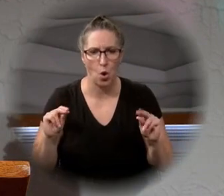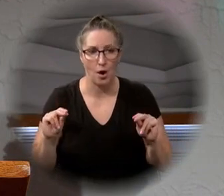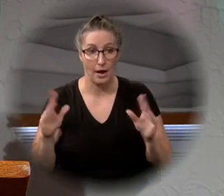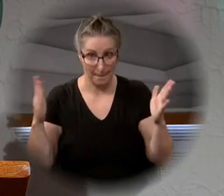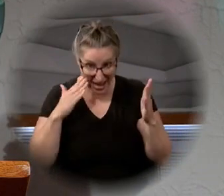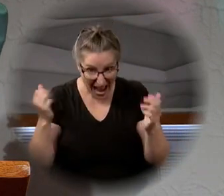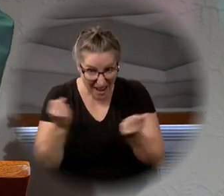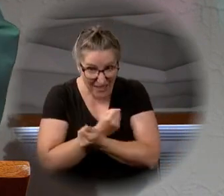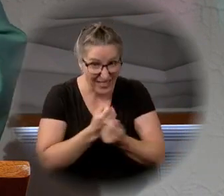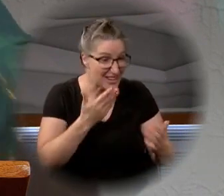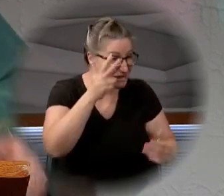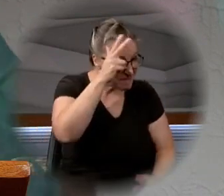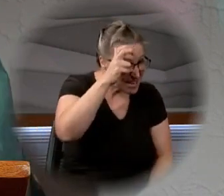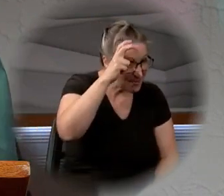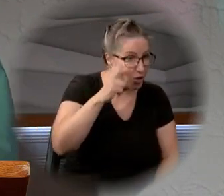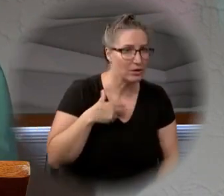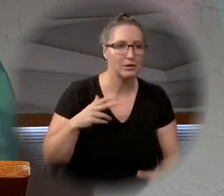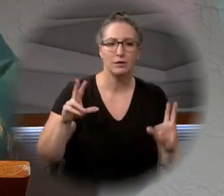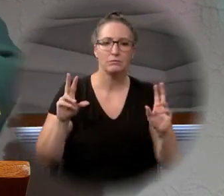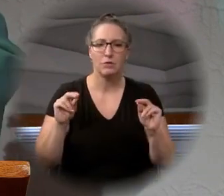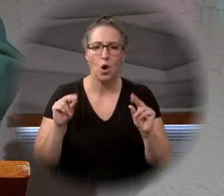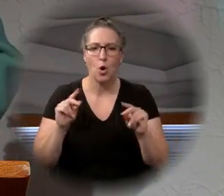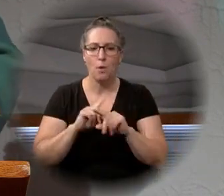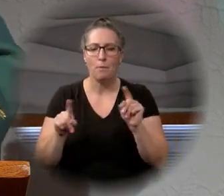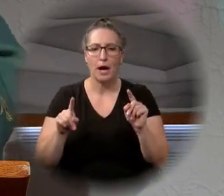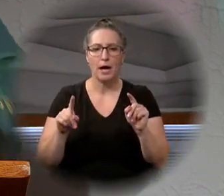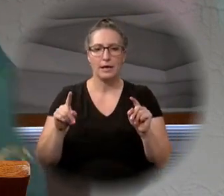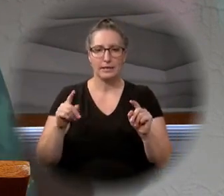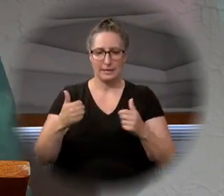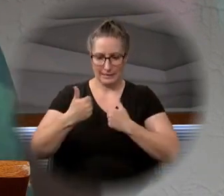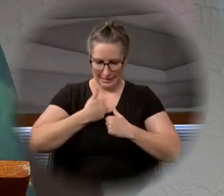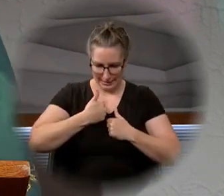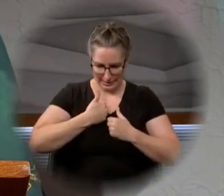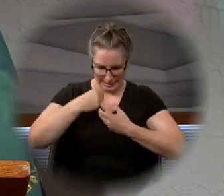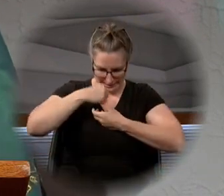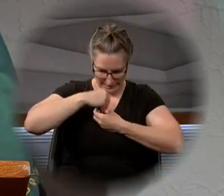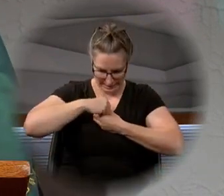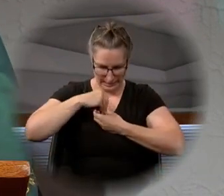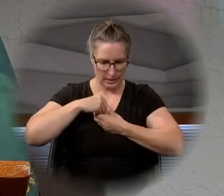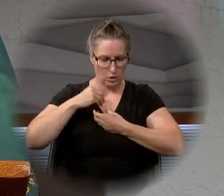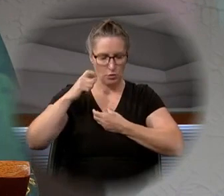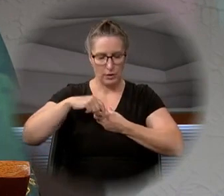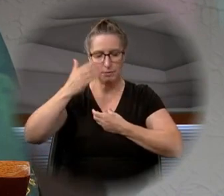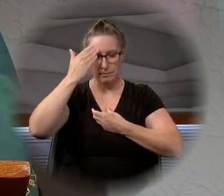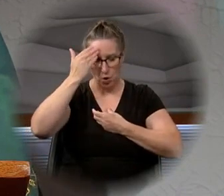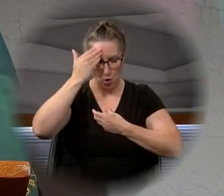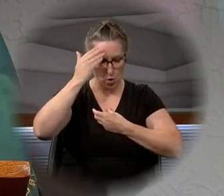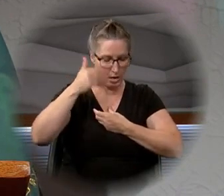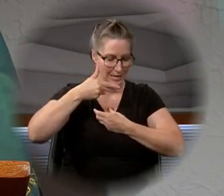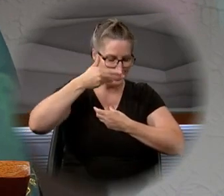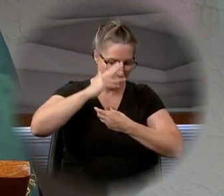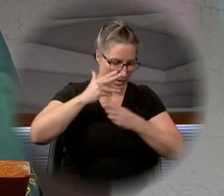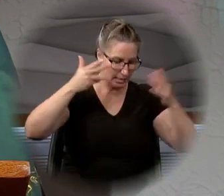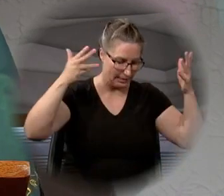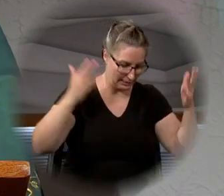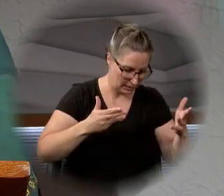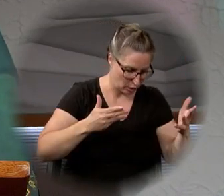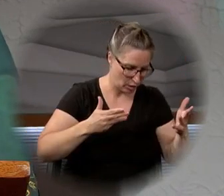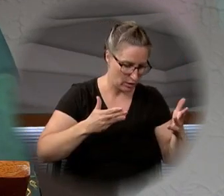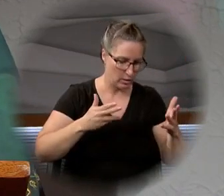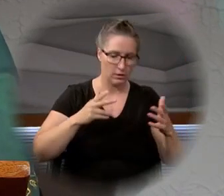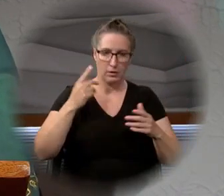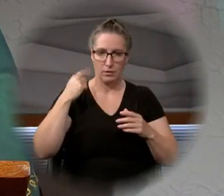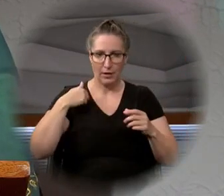things are evil, but no matter what we experience within ourselves and with our lives, that God is very present. And so God